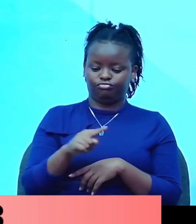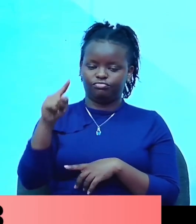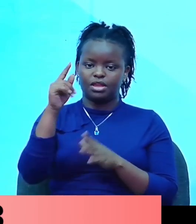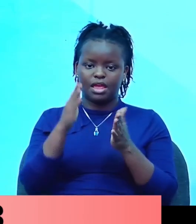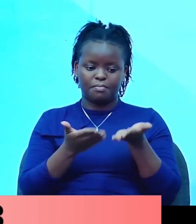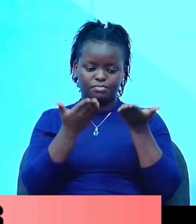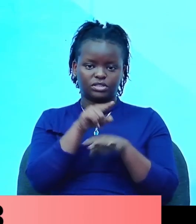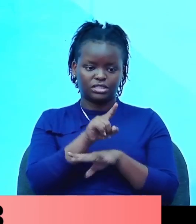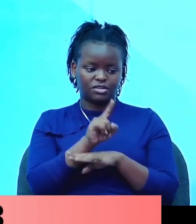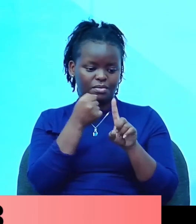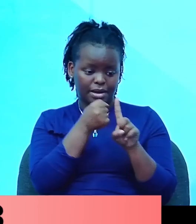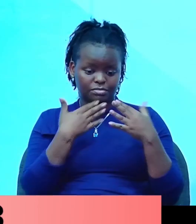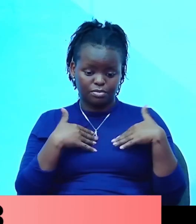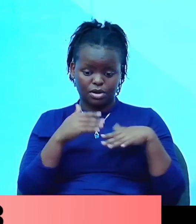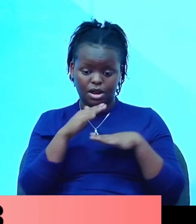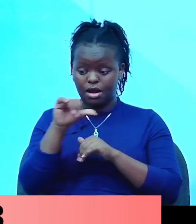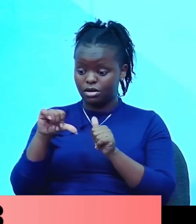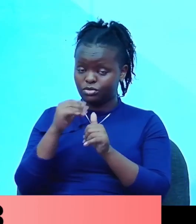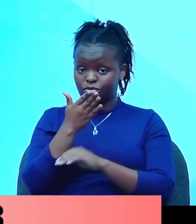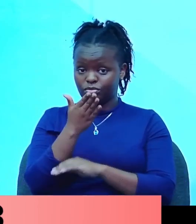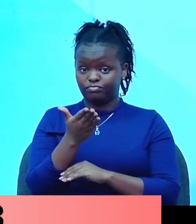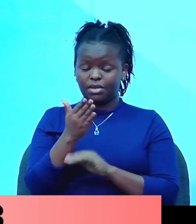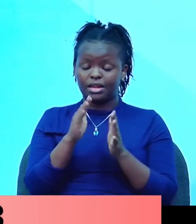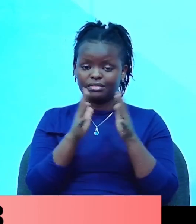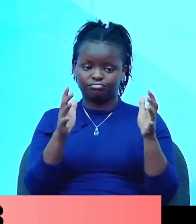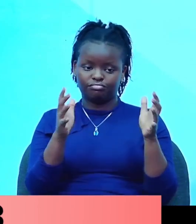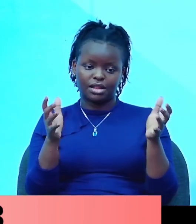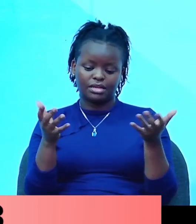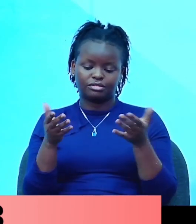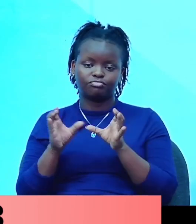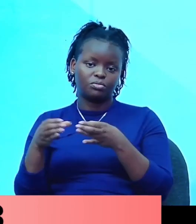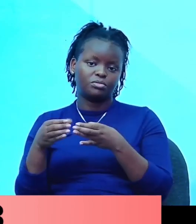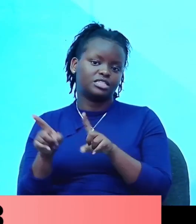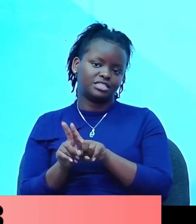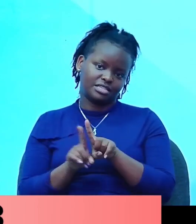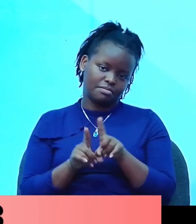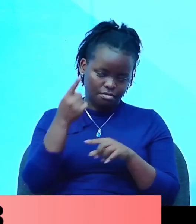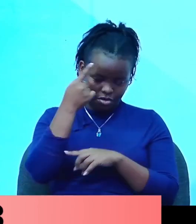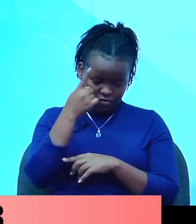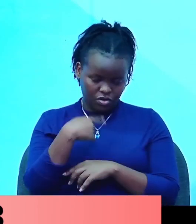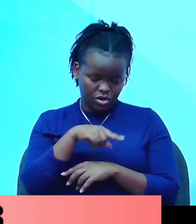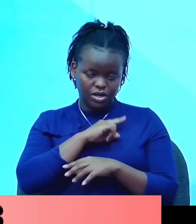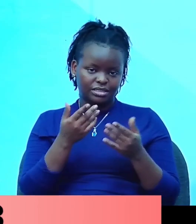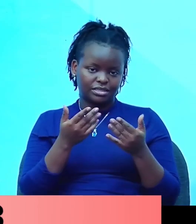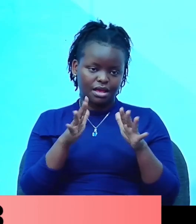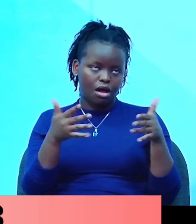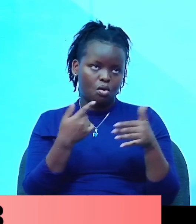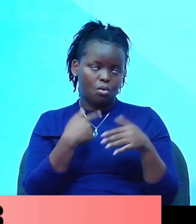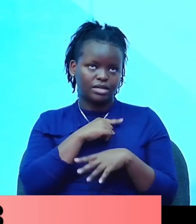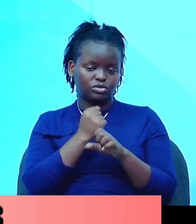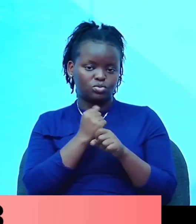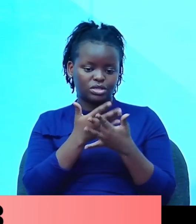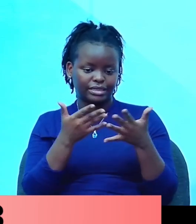people around you, and by large the community. So for us, it's really around how do we do things better.